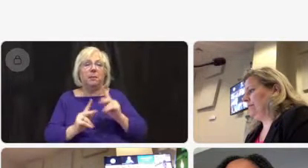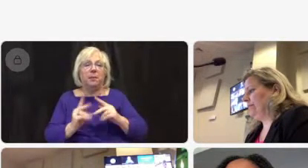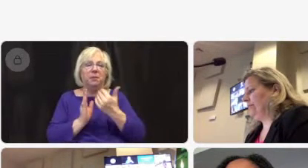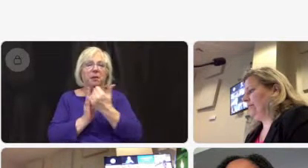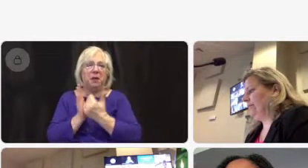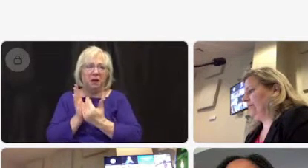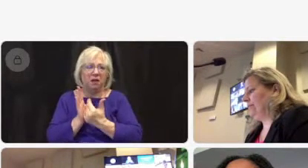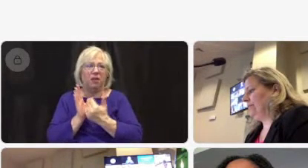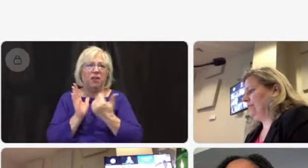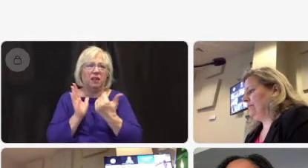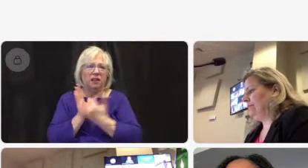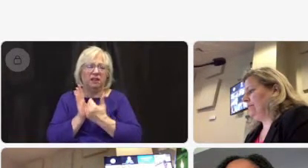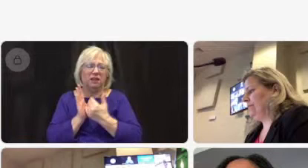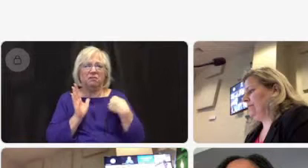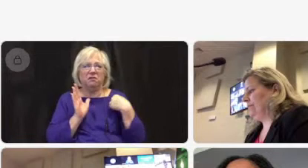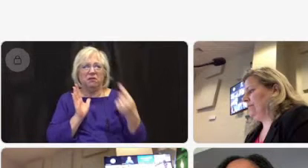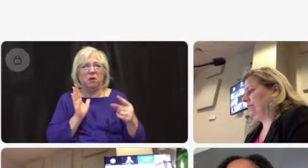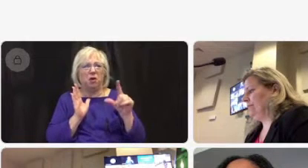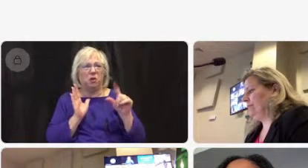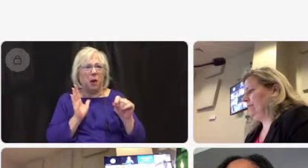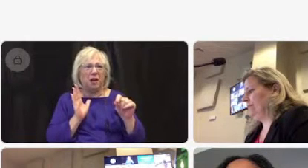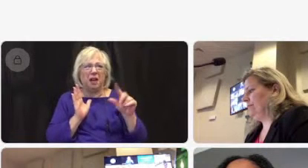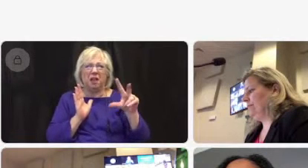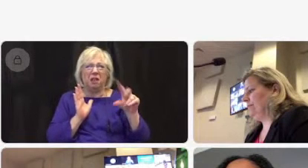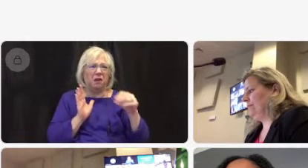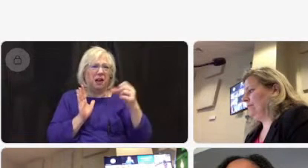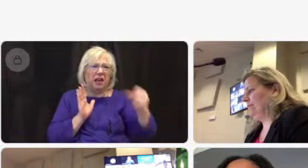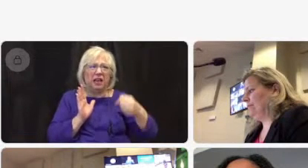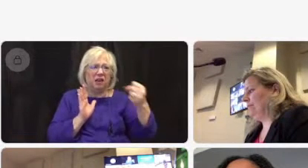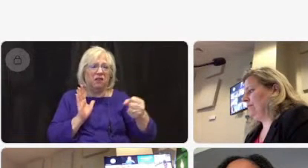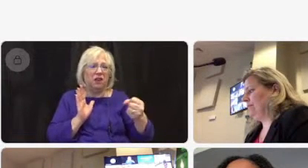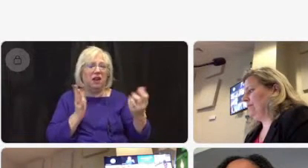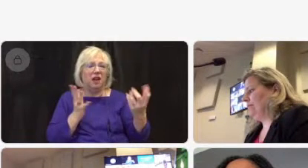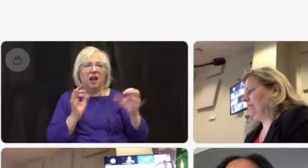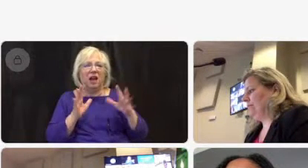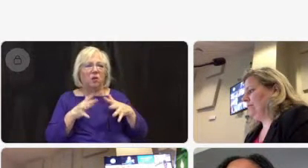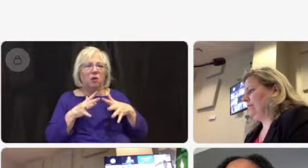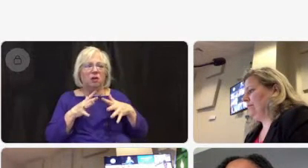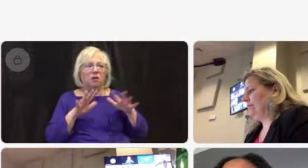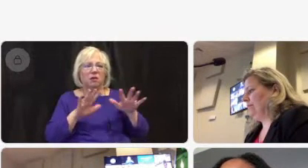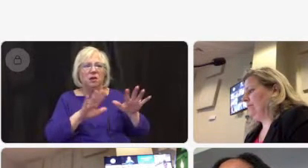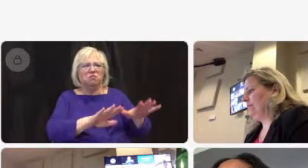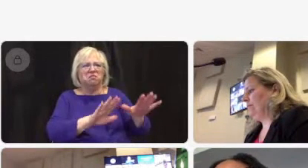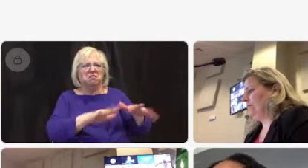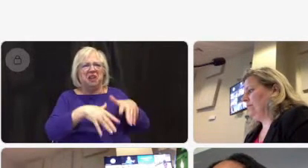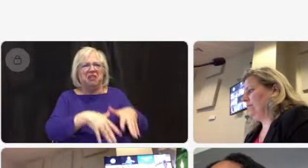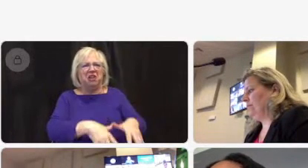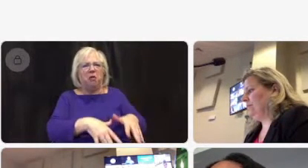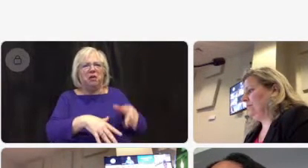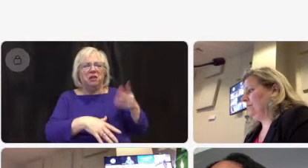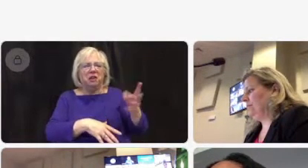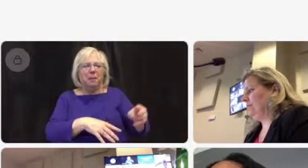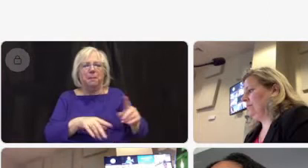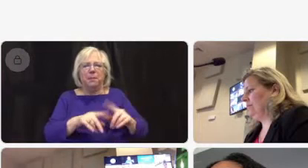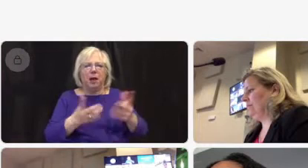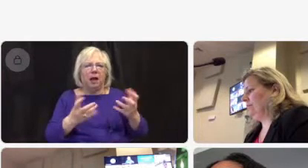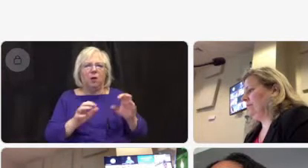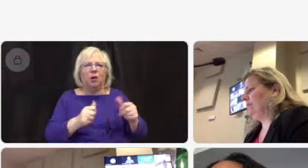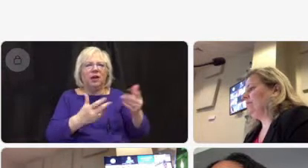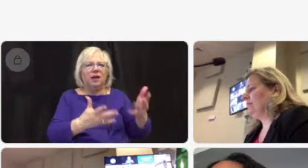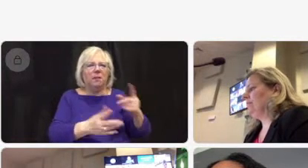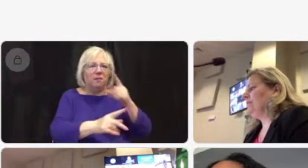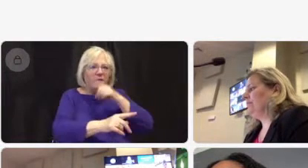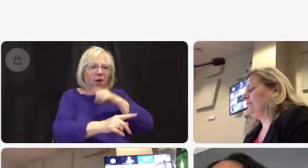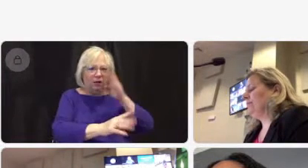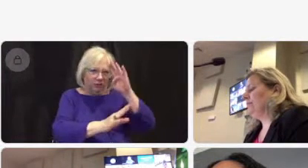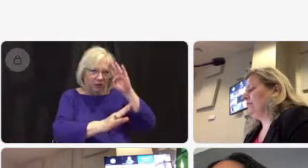30 years, and I don't want to discourage them, but I don't want to give them a false sense of hope, too.